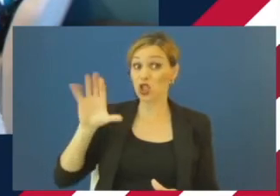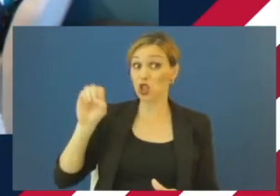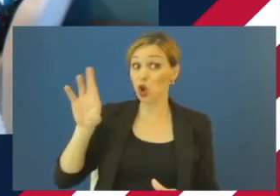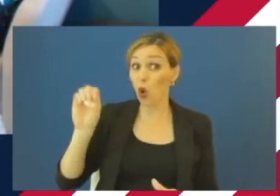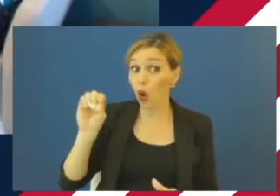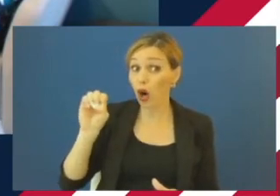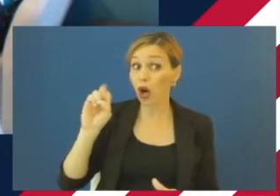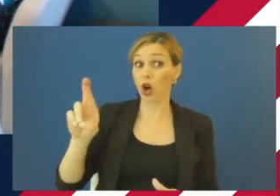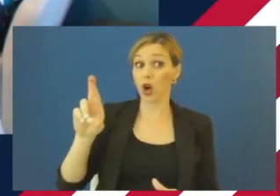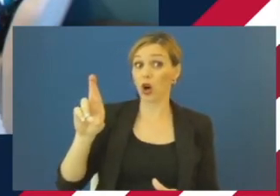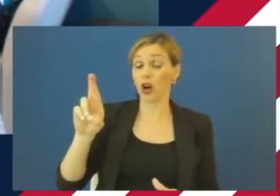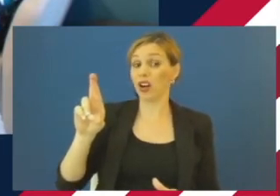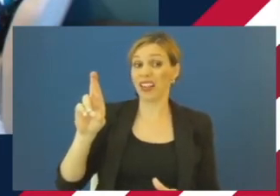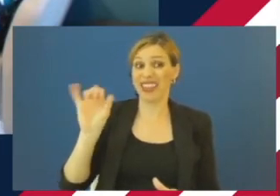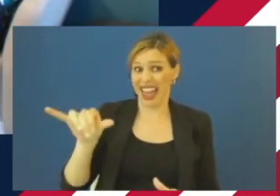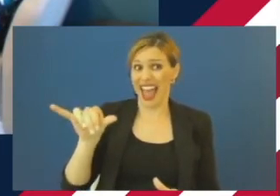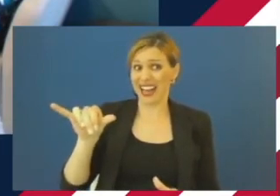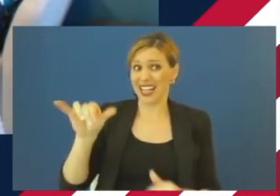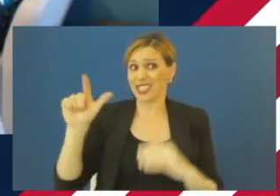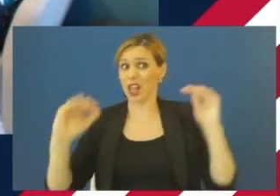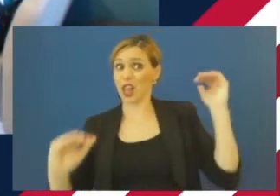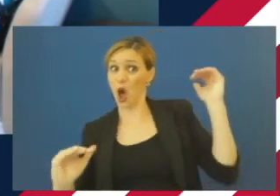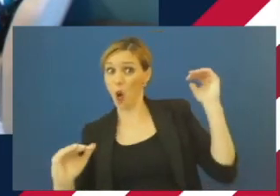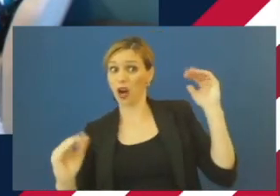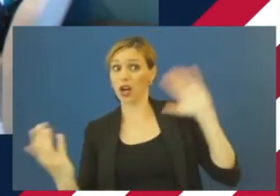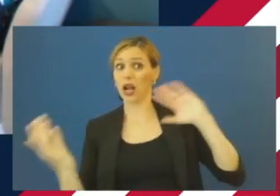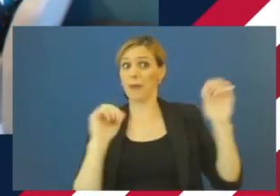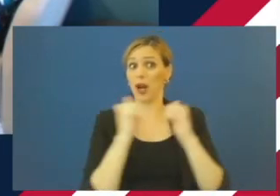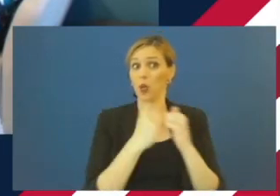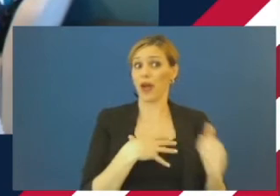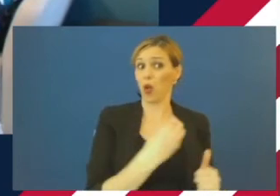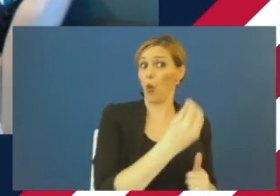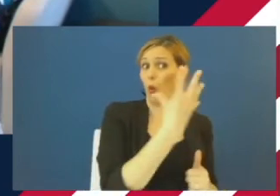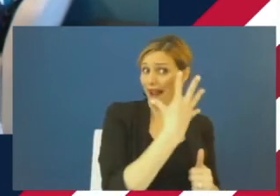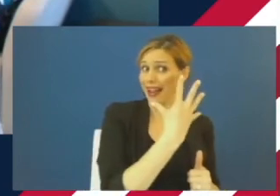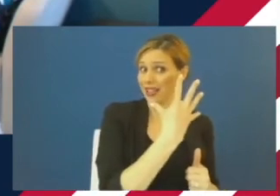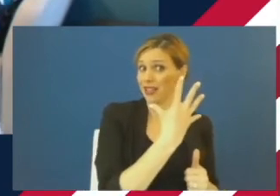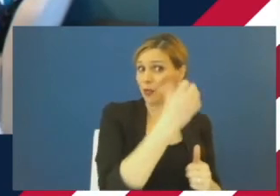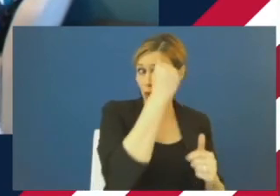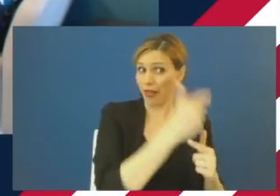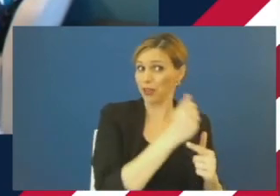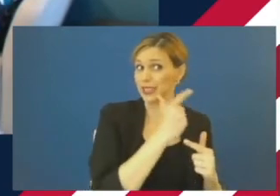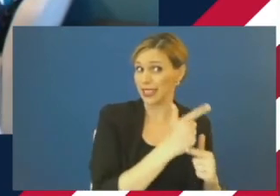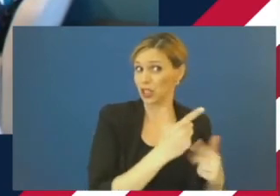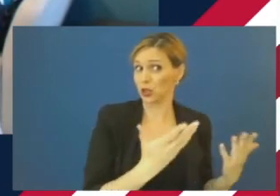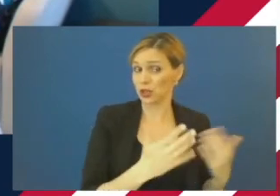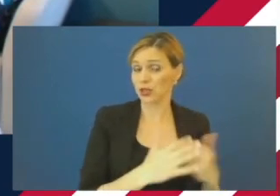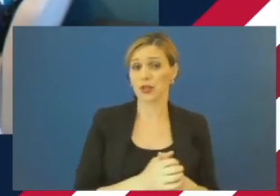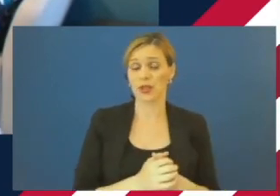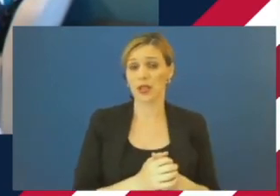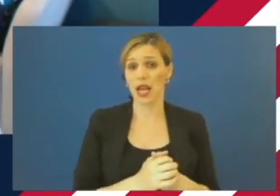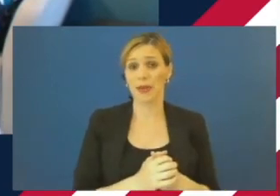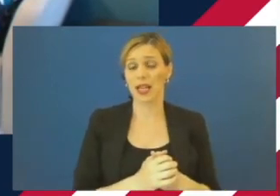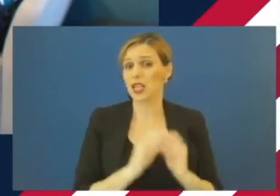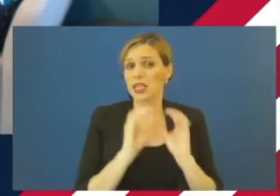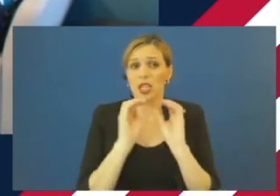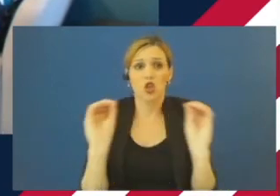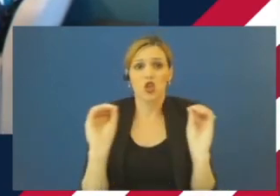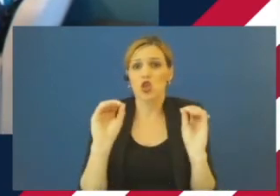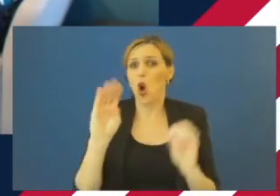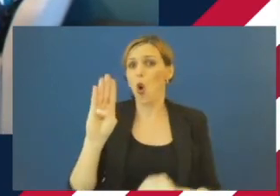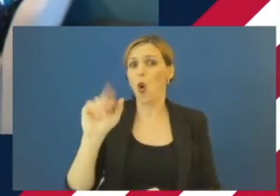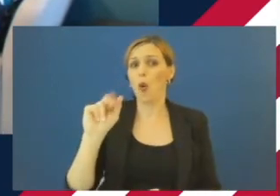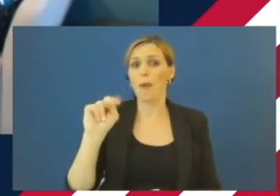So people of color disproportionately live in communities where there are no bank branches or no mainstream lenders,